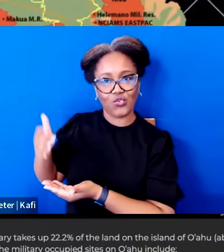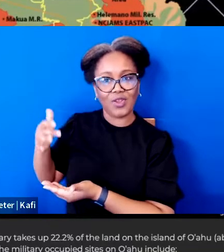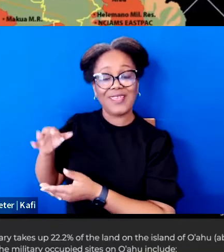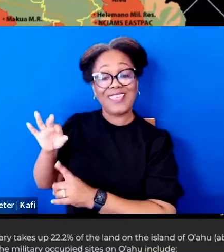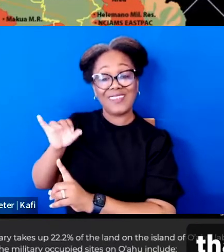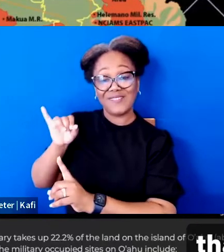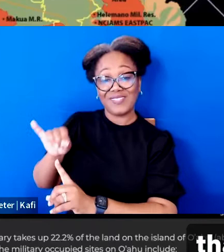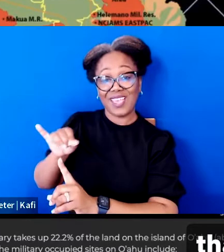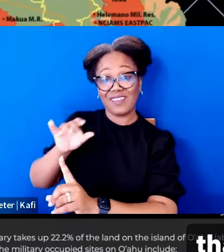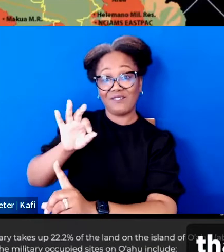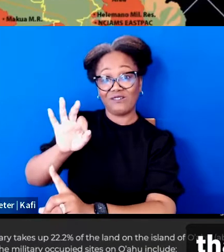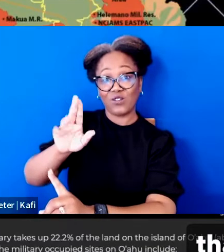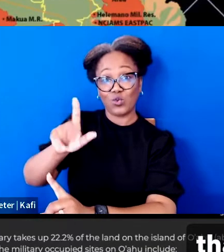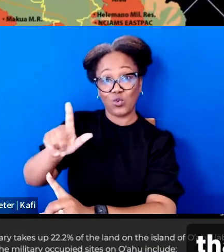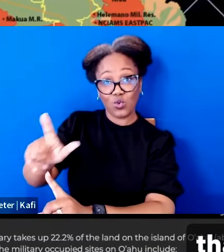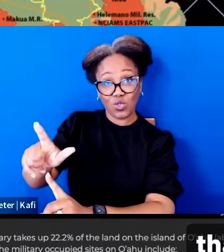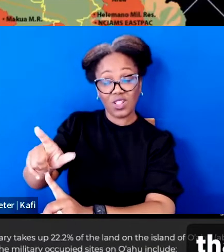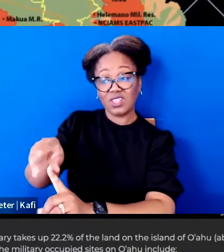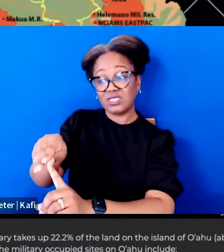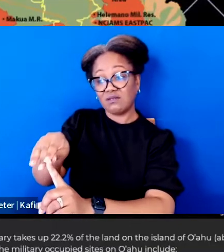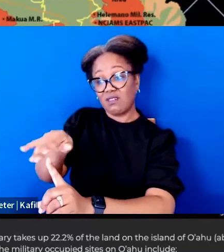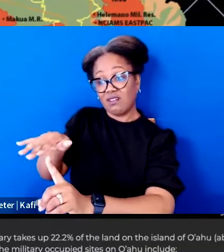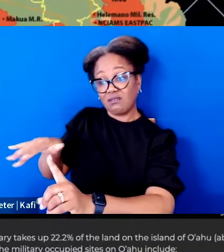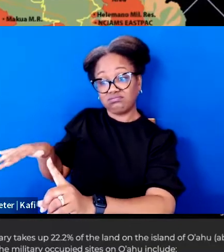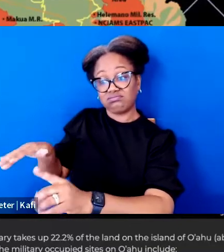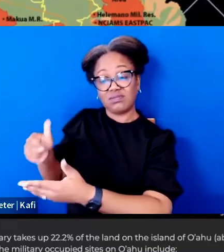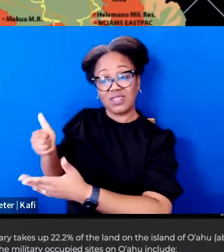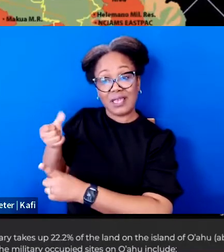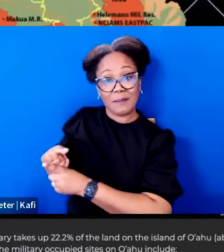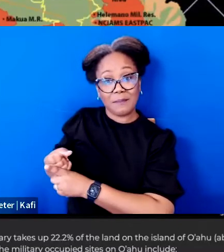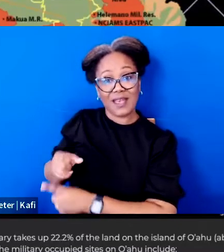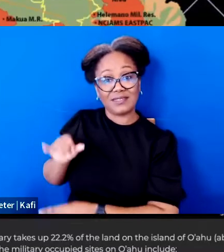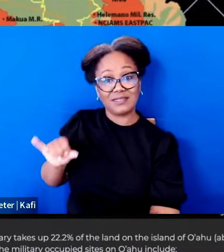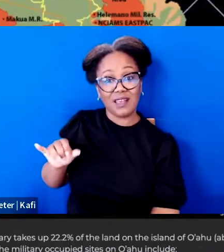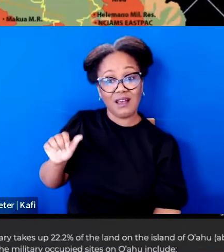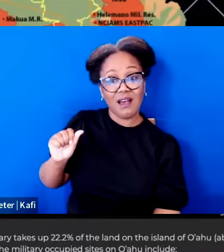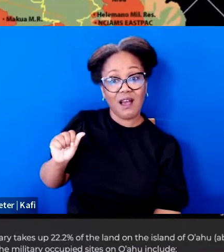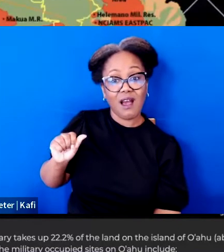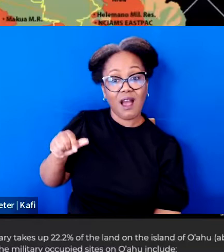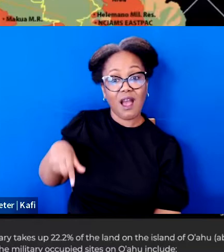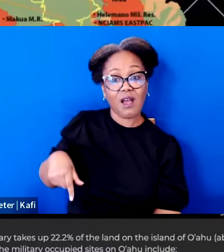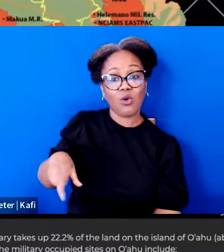at least that much part of the population will be affected.